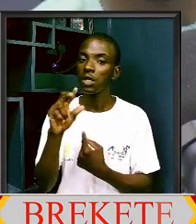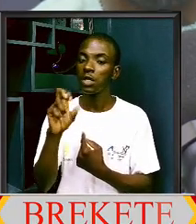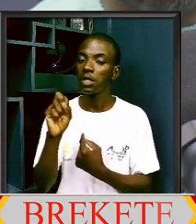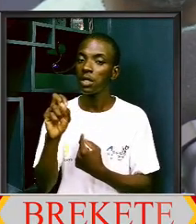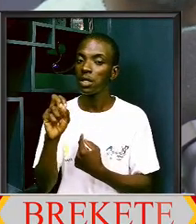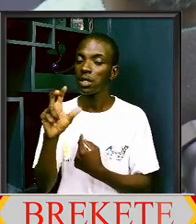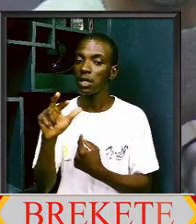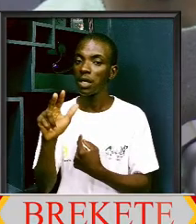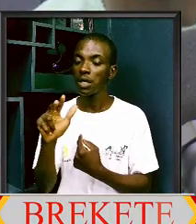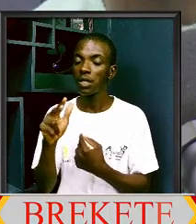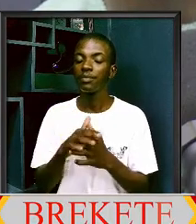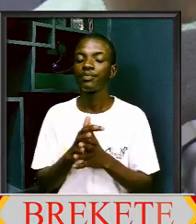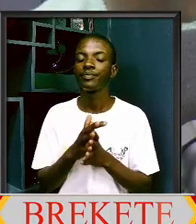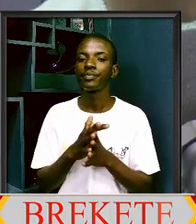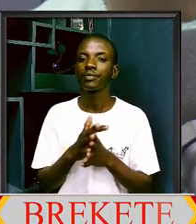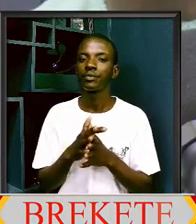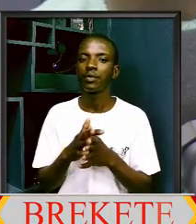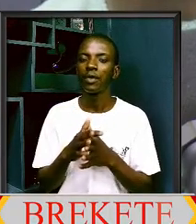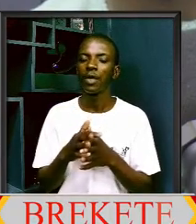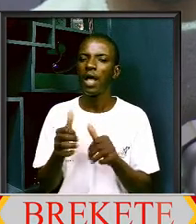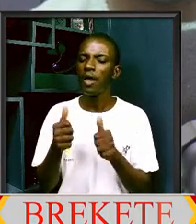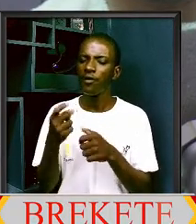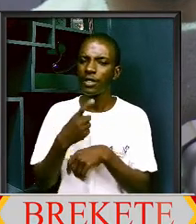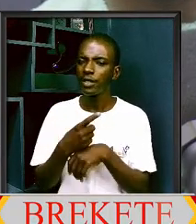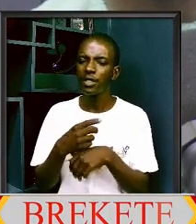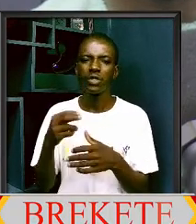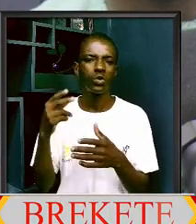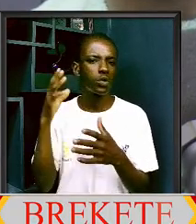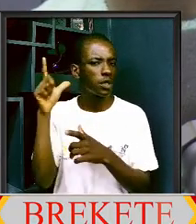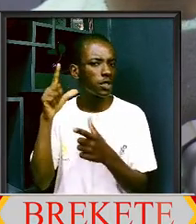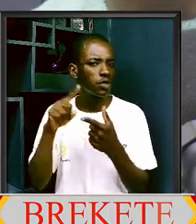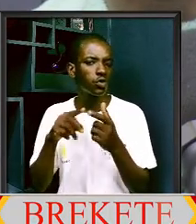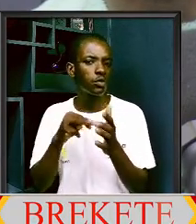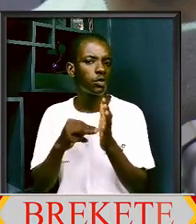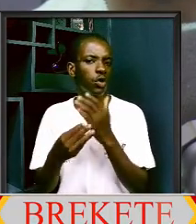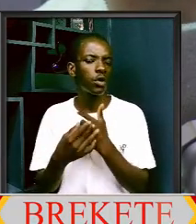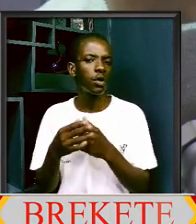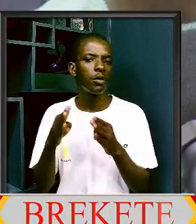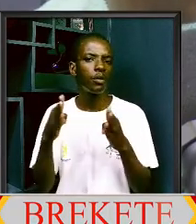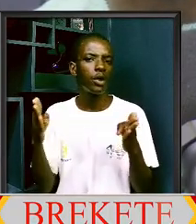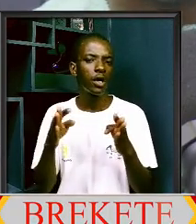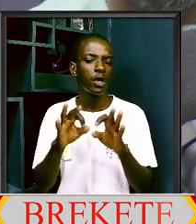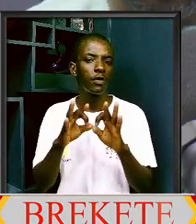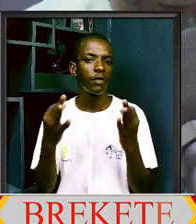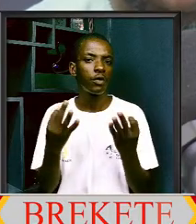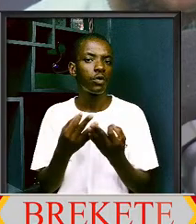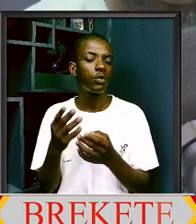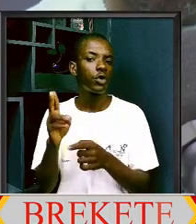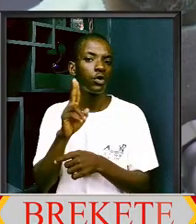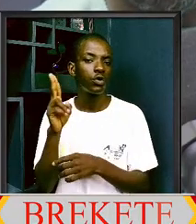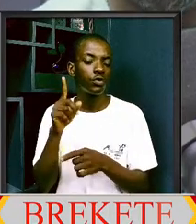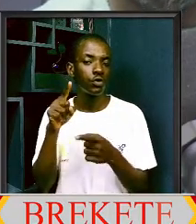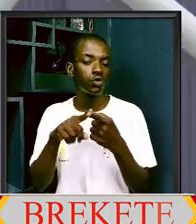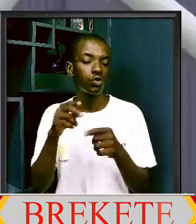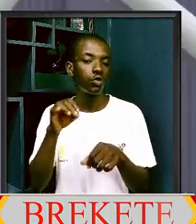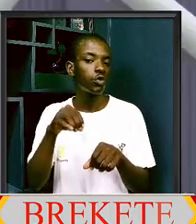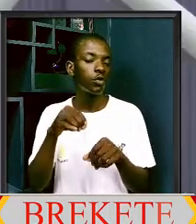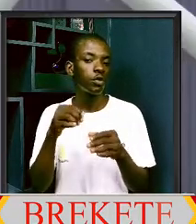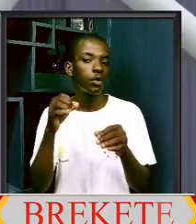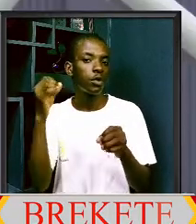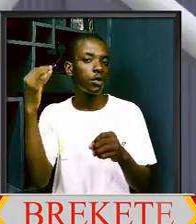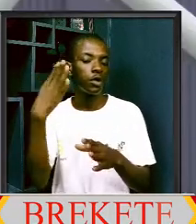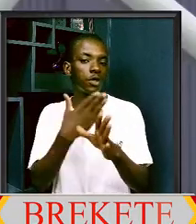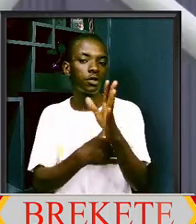2013 thank 2013 when I they hear the program and Bre family go useful to you by the grace of God